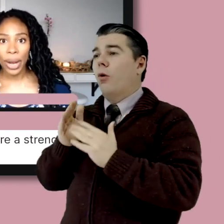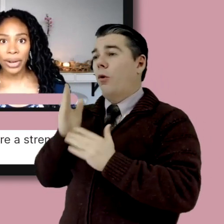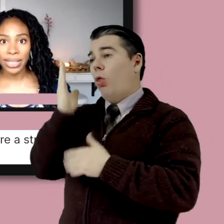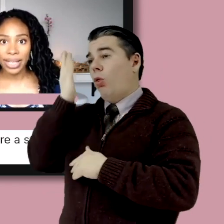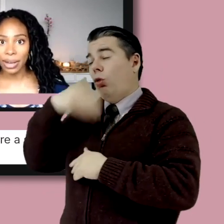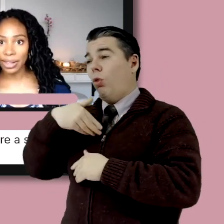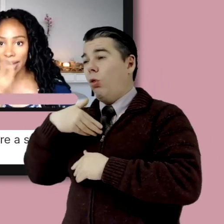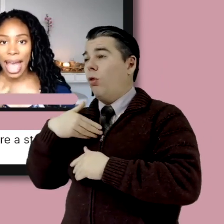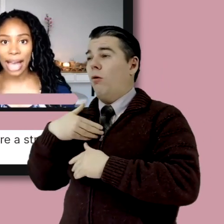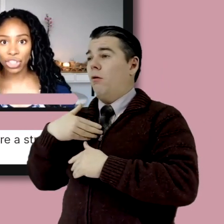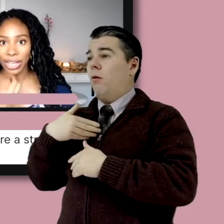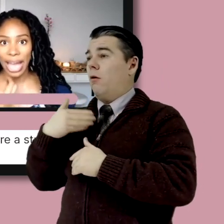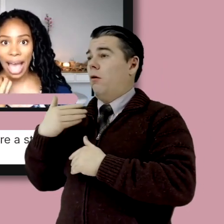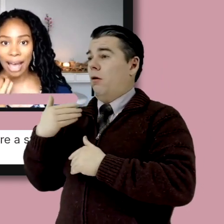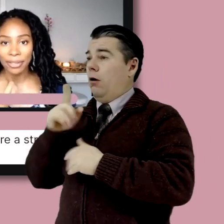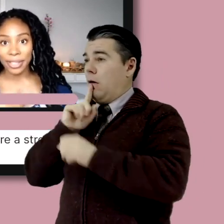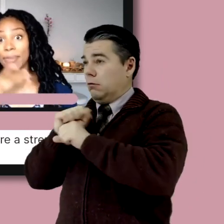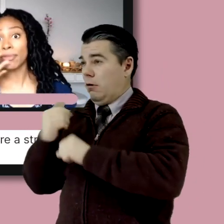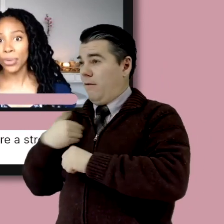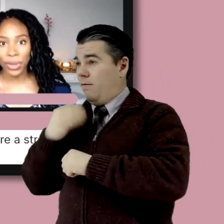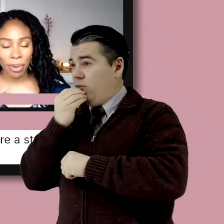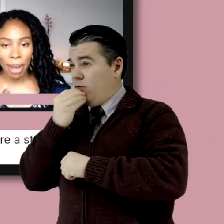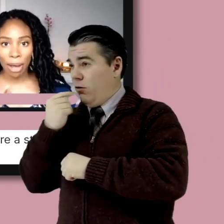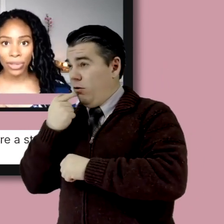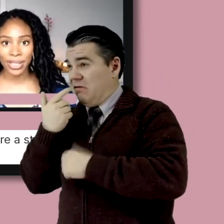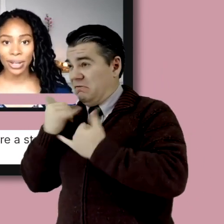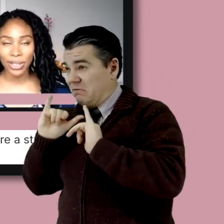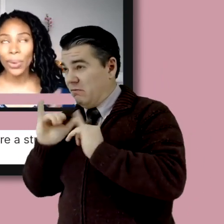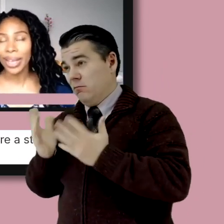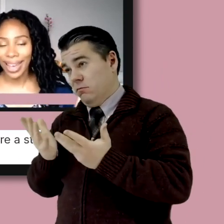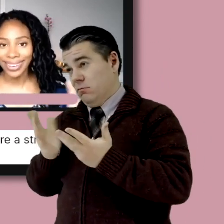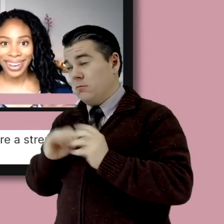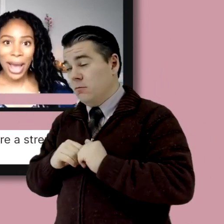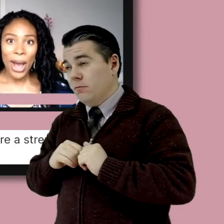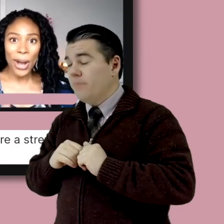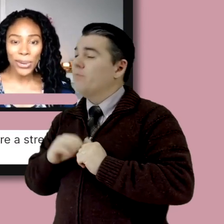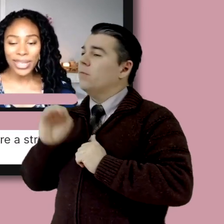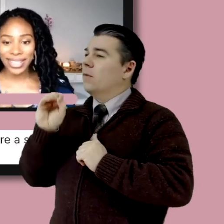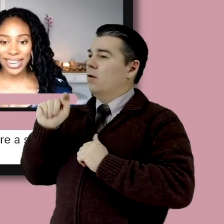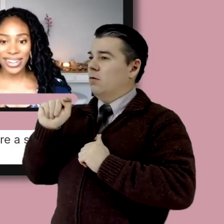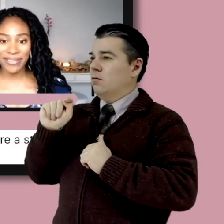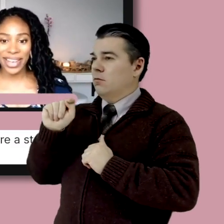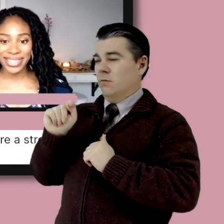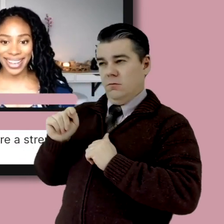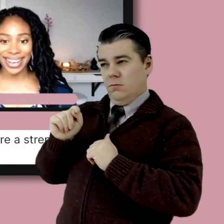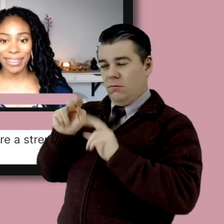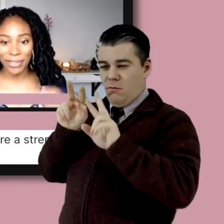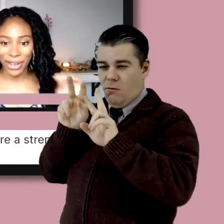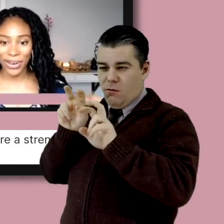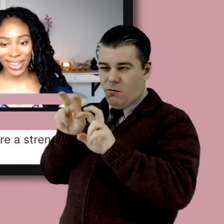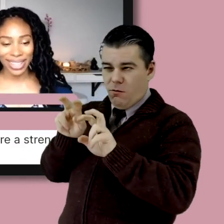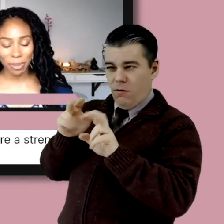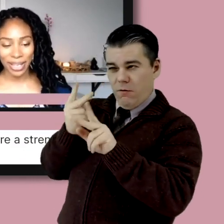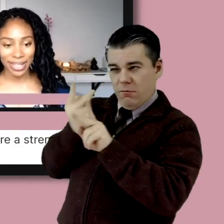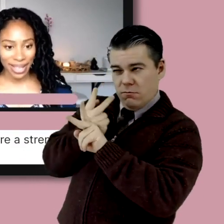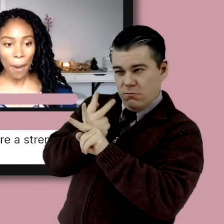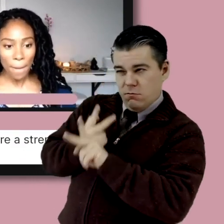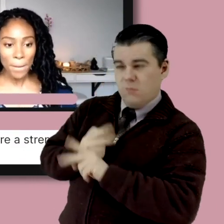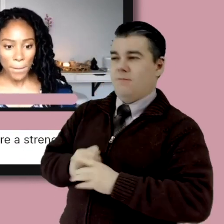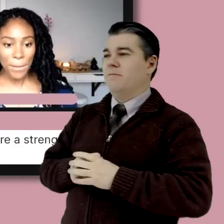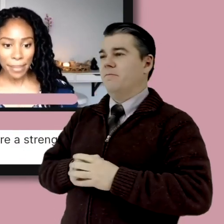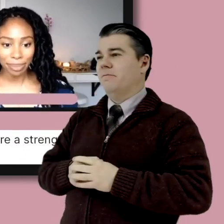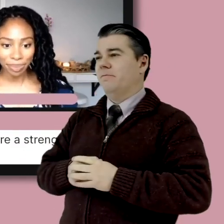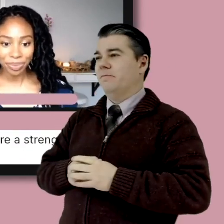of awareness that they actually have some food in their mouth still? So again, OT's little investigating, figuring these pieces